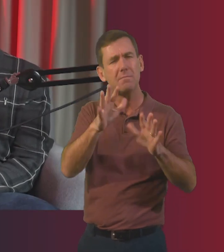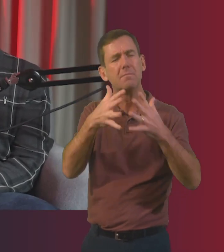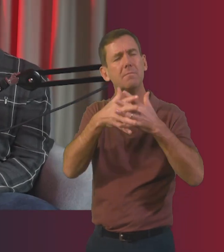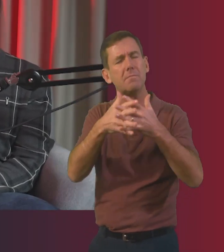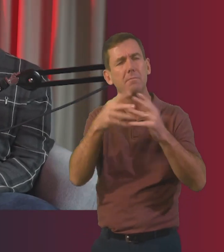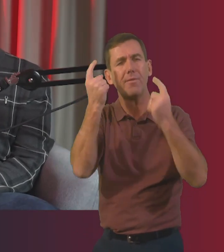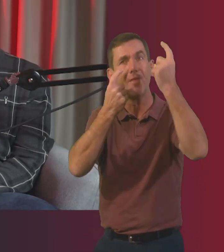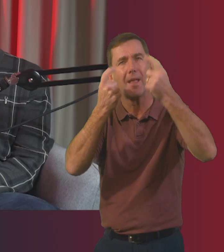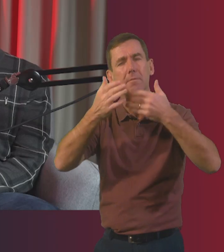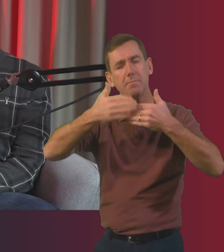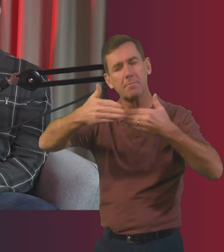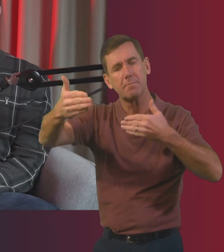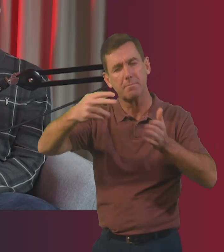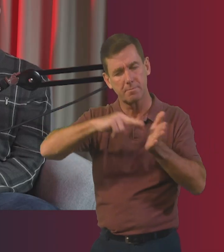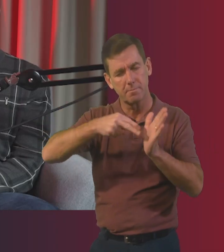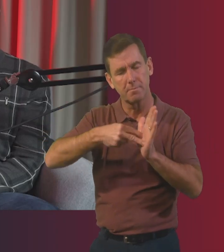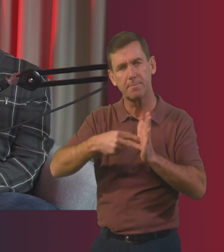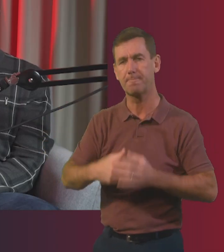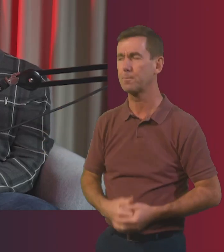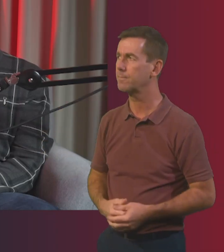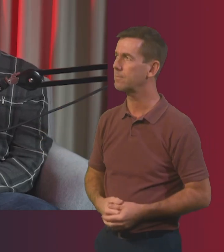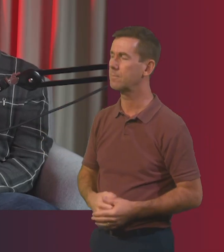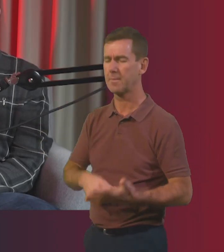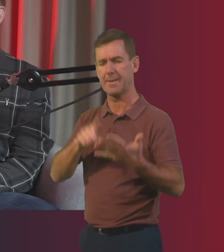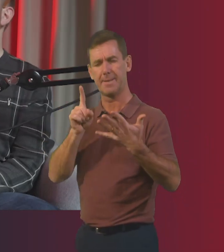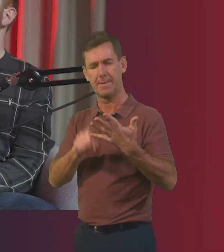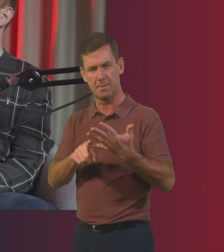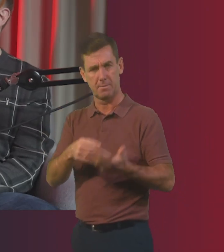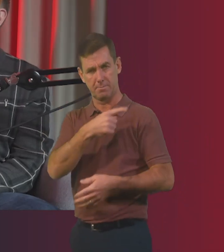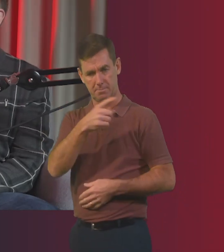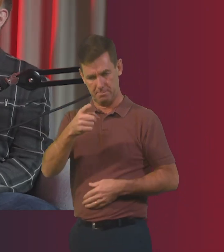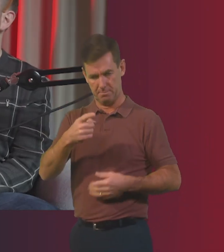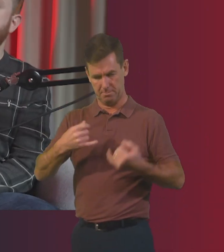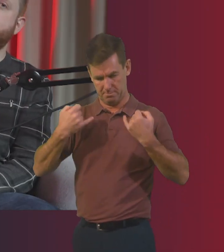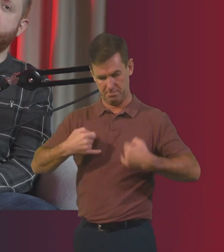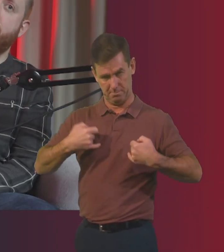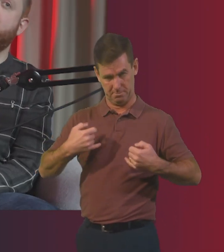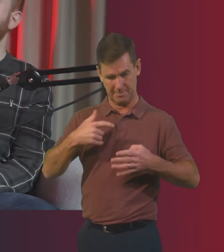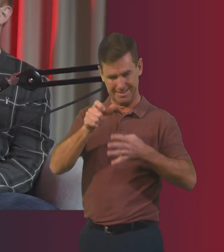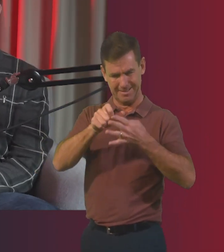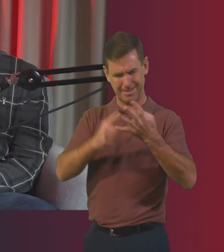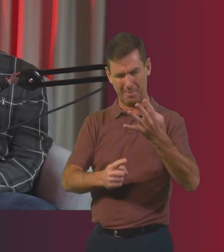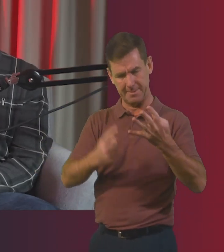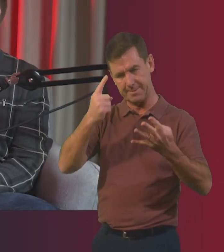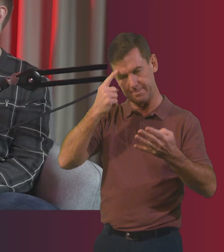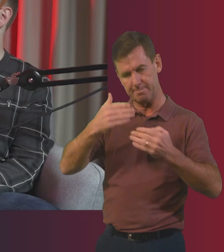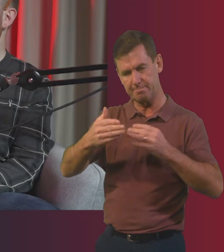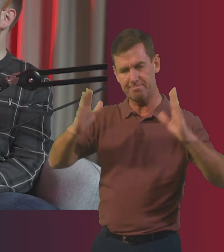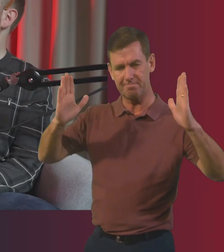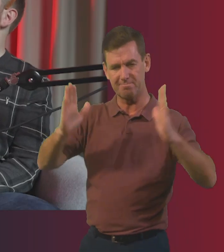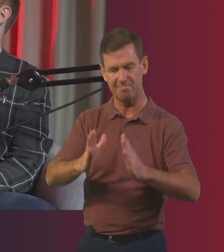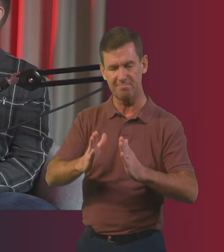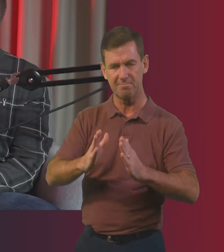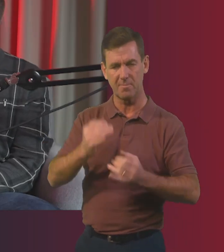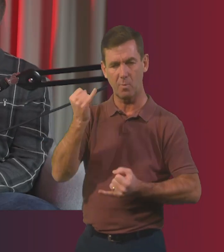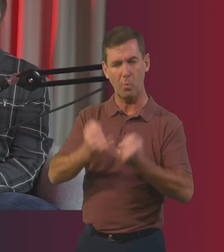those things. The other one is if you have a condition that you know is going to change and maybe you're going to, say, become less mobile or maybe need